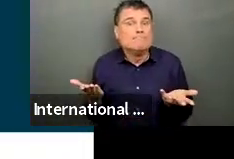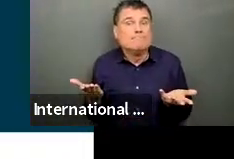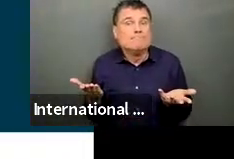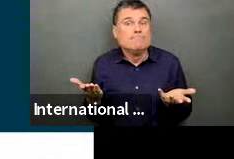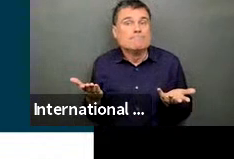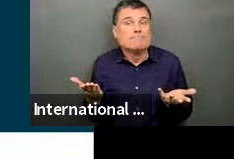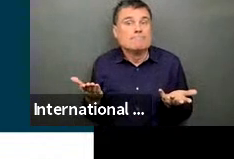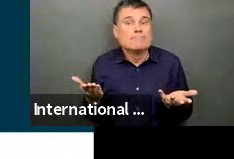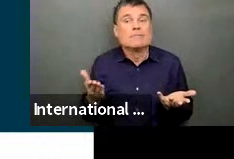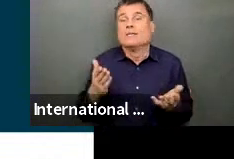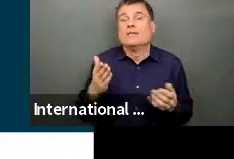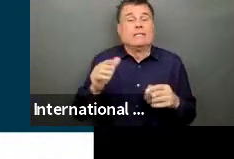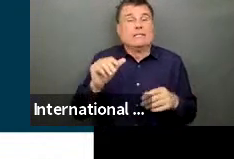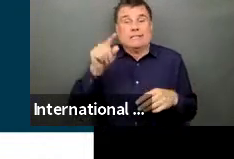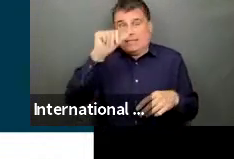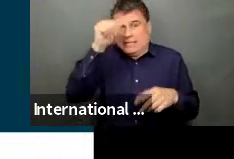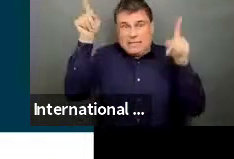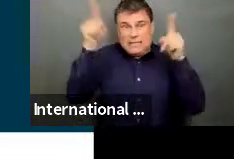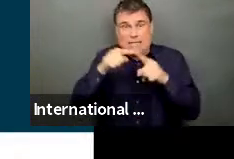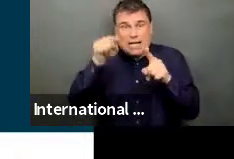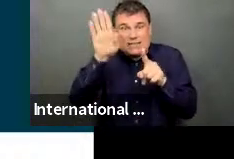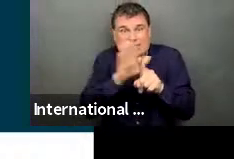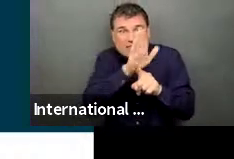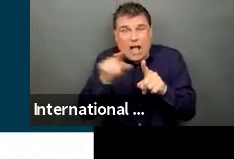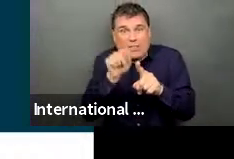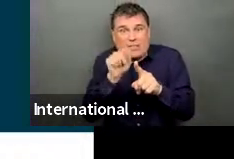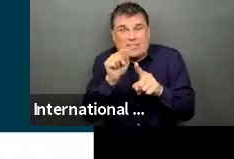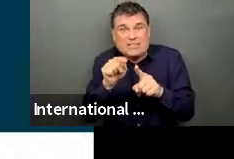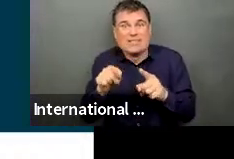China. So in these areas,